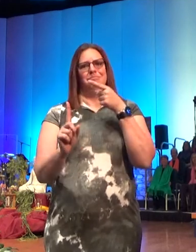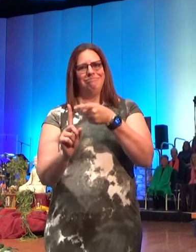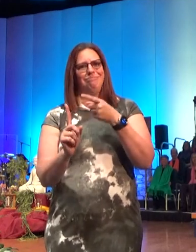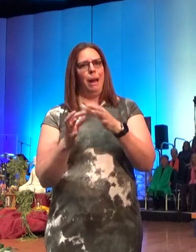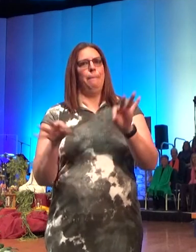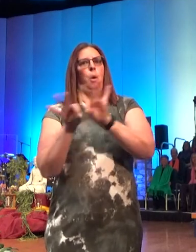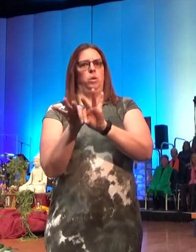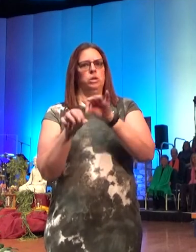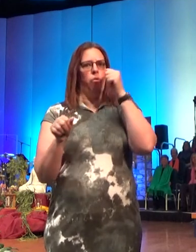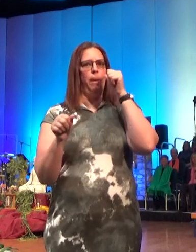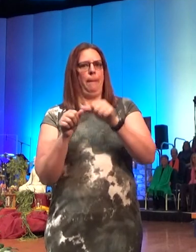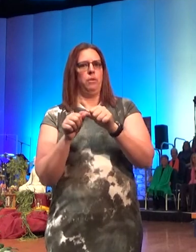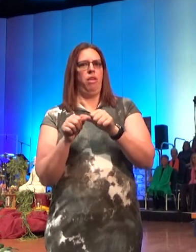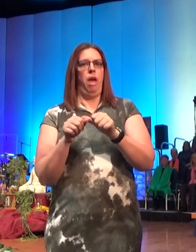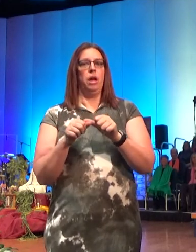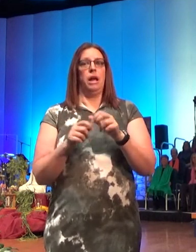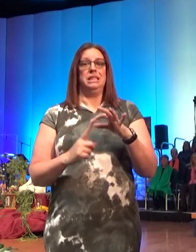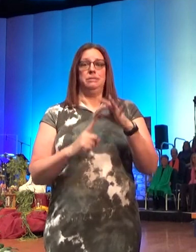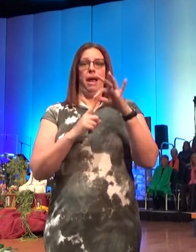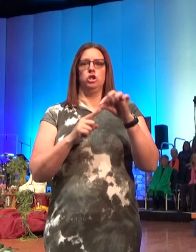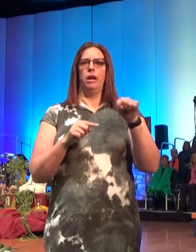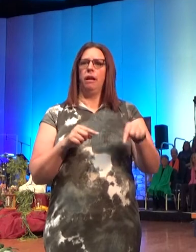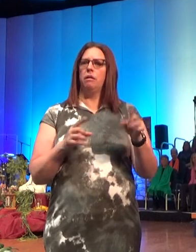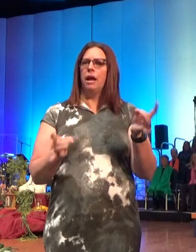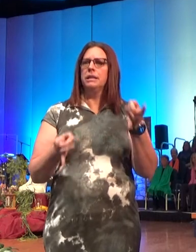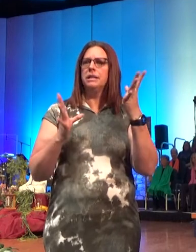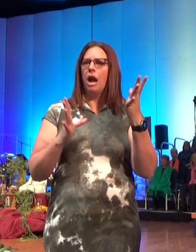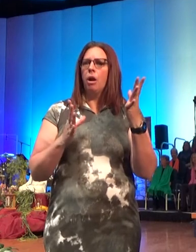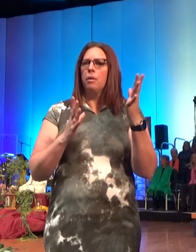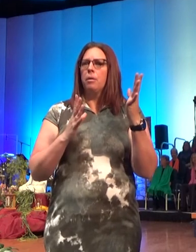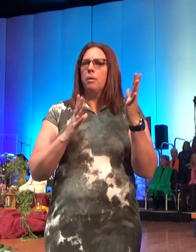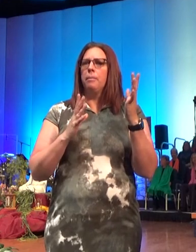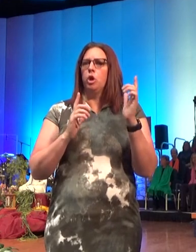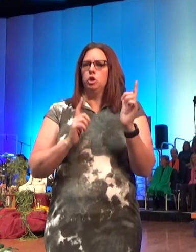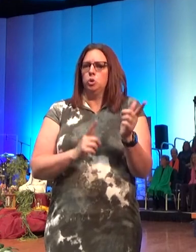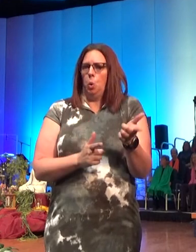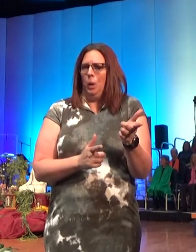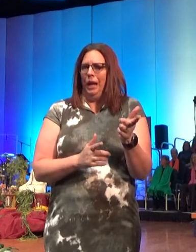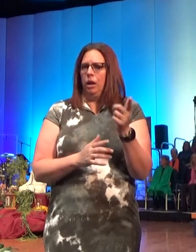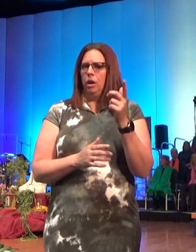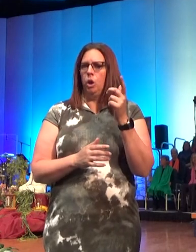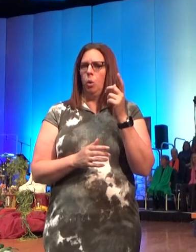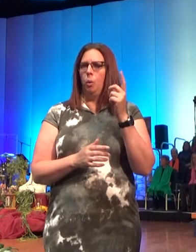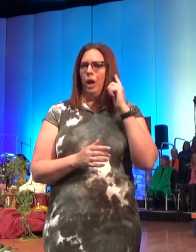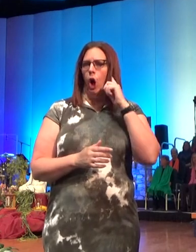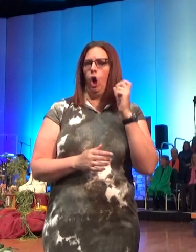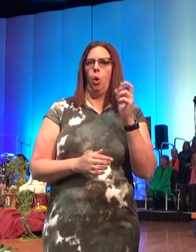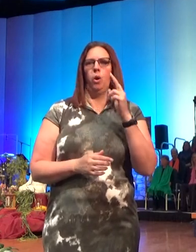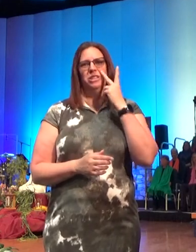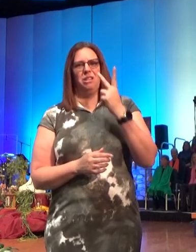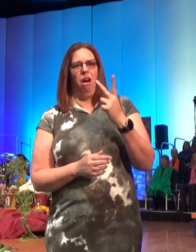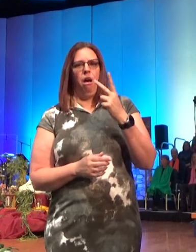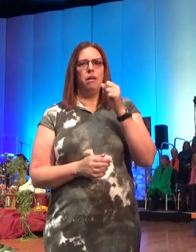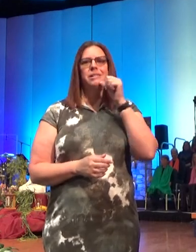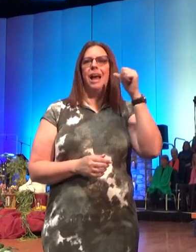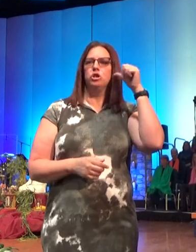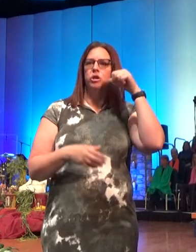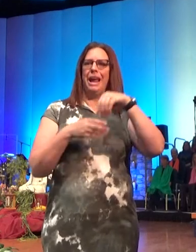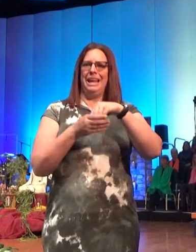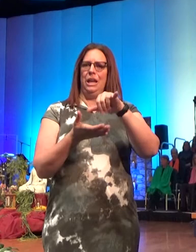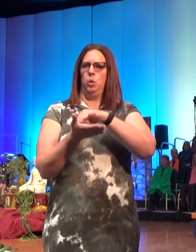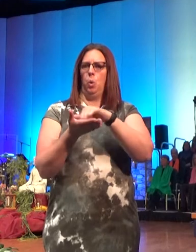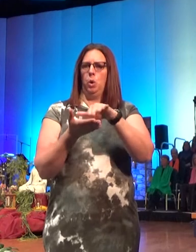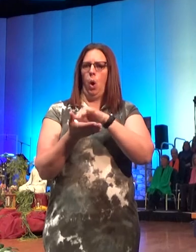in light of this terrible shooting that we heard about or saw in Buffalo, New York yesterday, and all the challenges that we see,